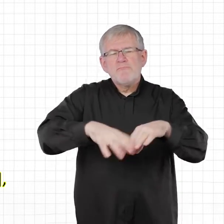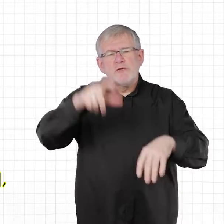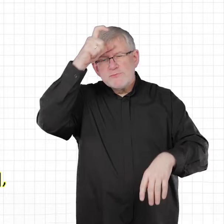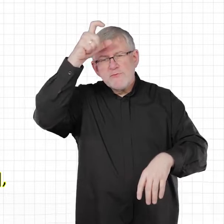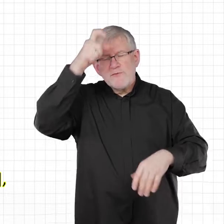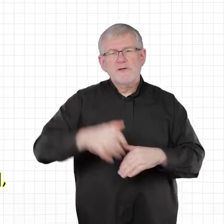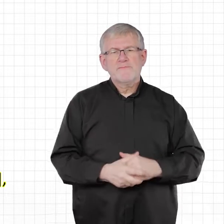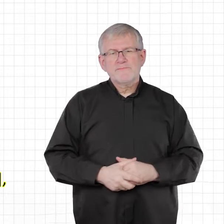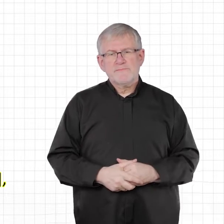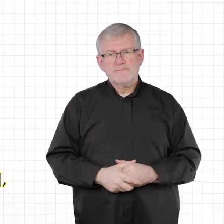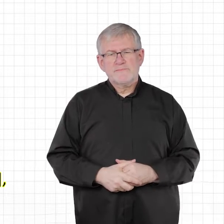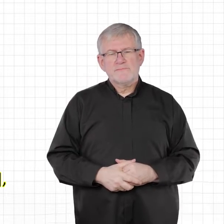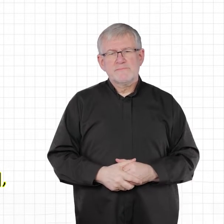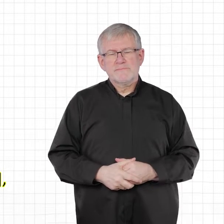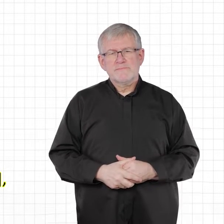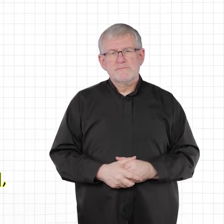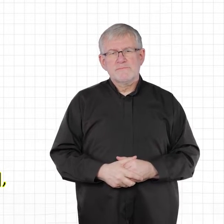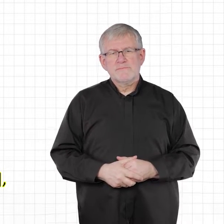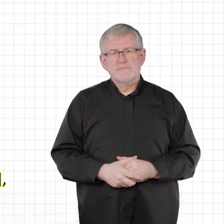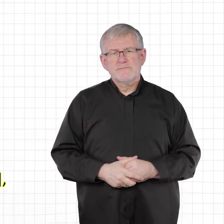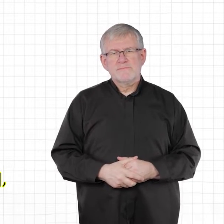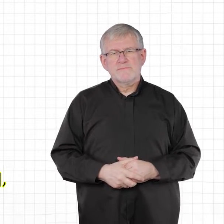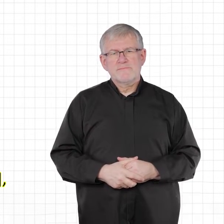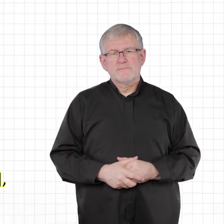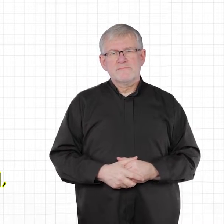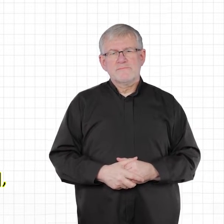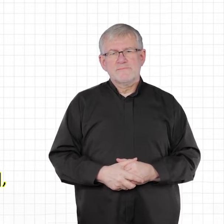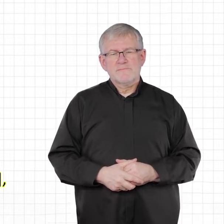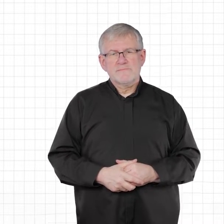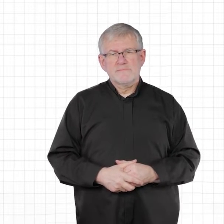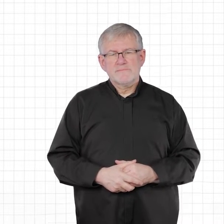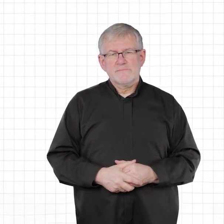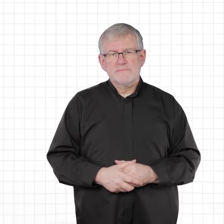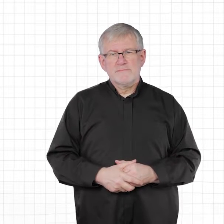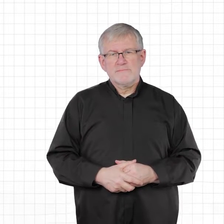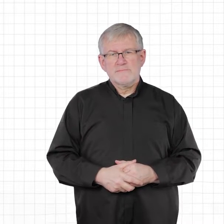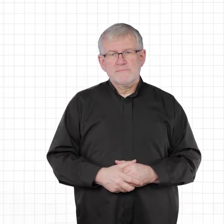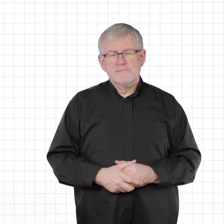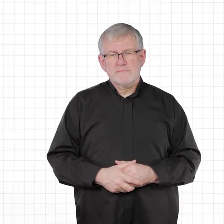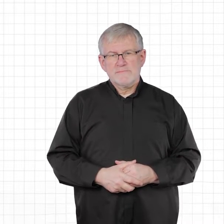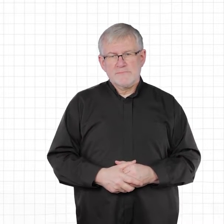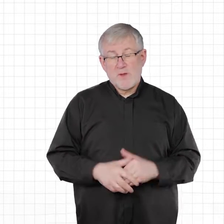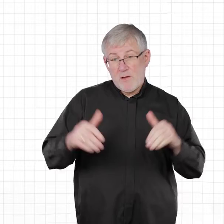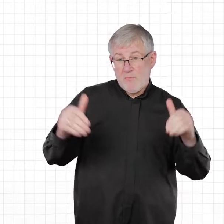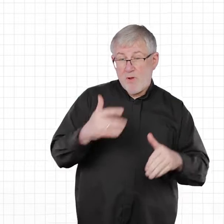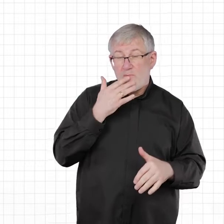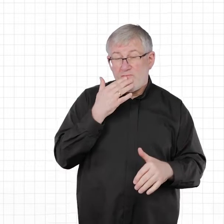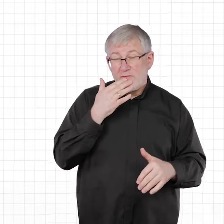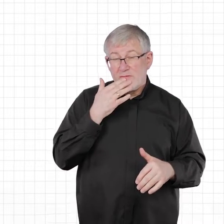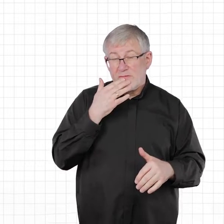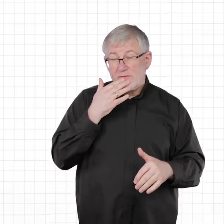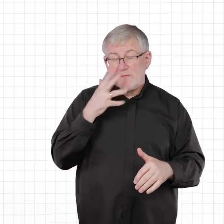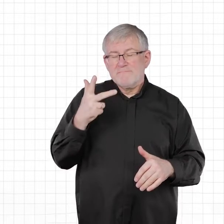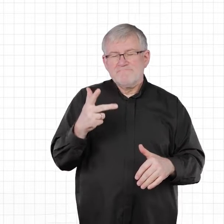happen. And we kind of got the benefits of it all. So it gives you a